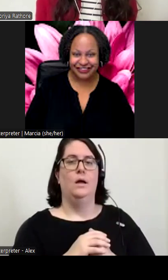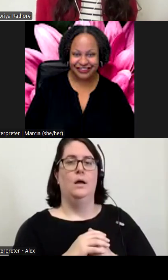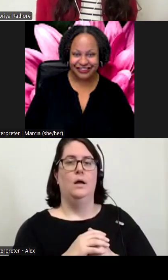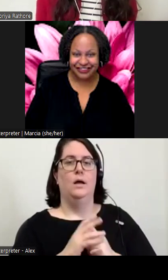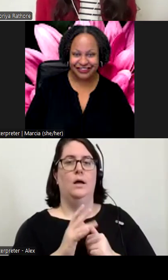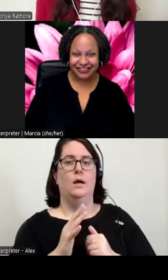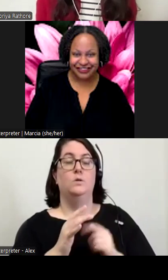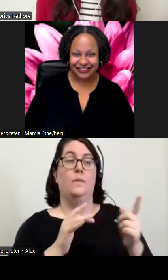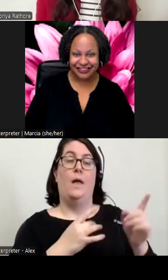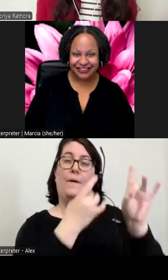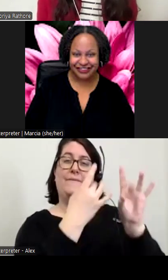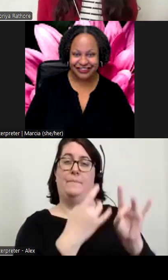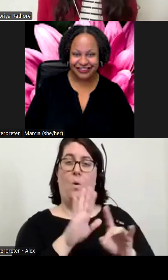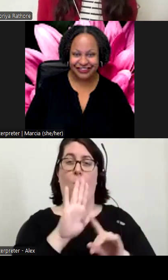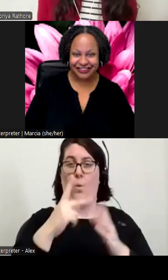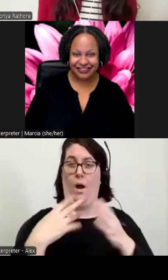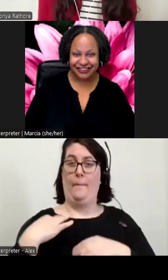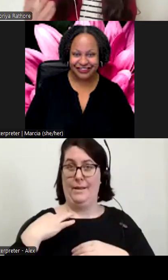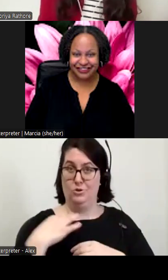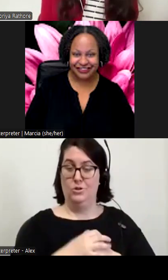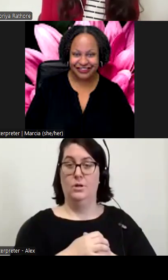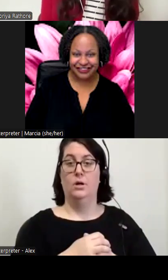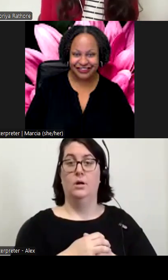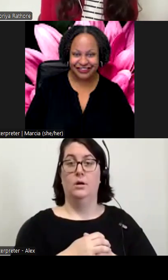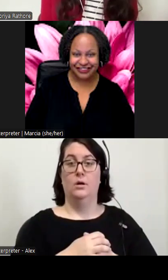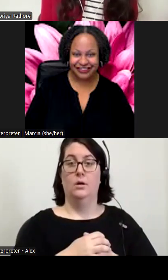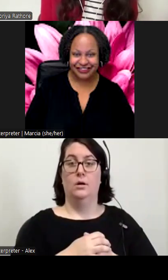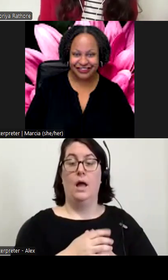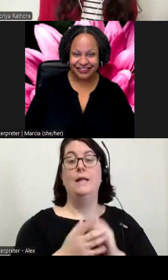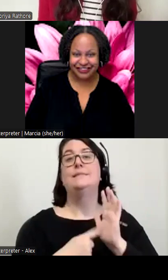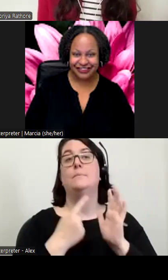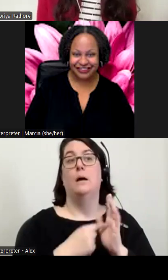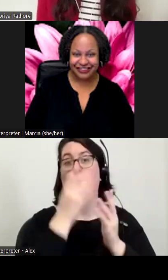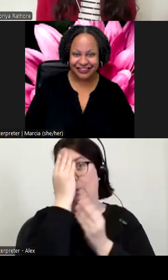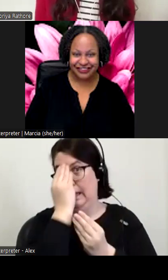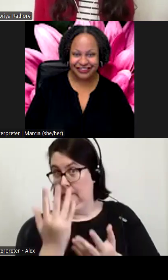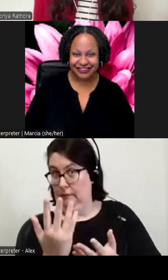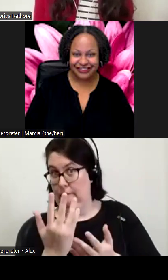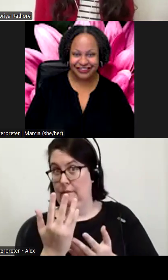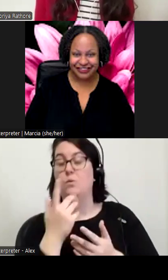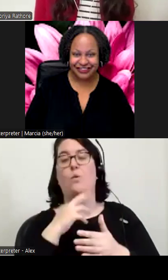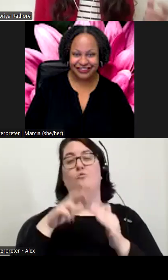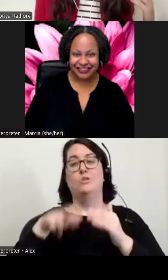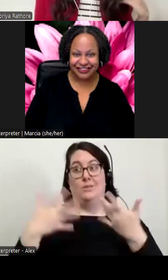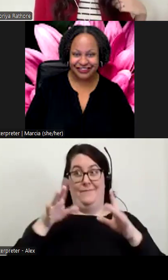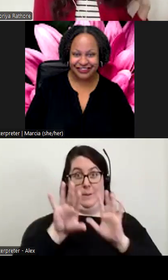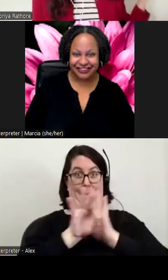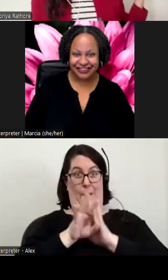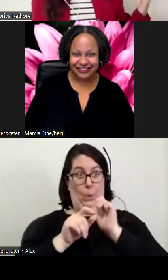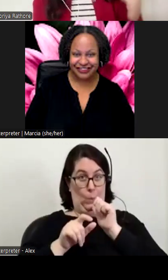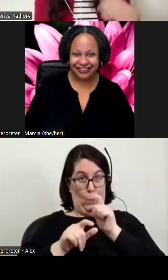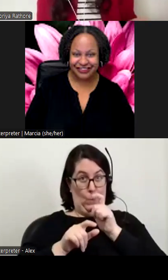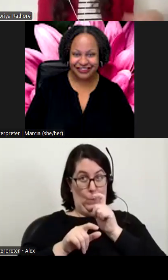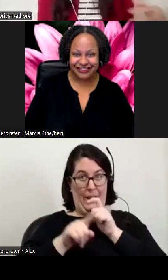they provide feedback on the applications, which we're also able to sometimes share with you after the results are announced. So if you would find